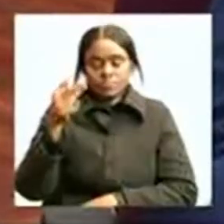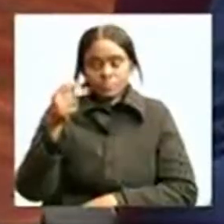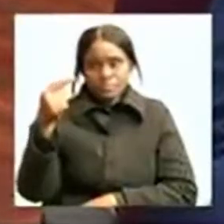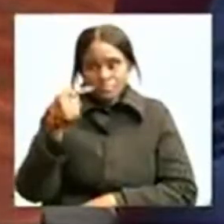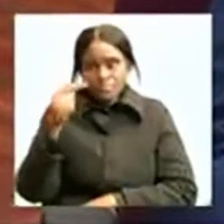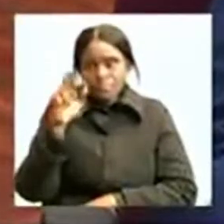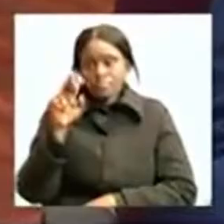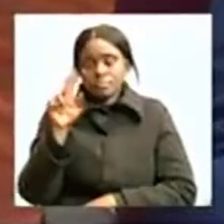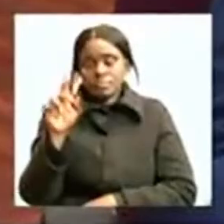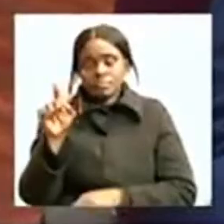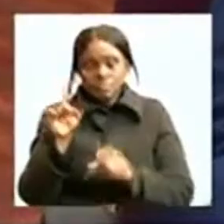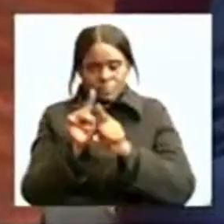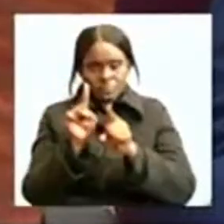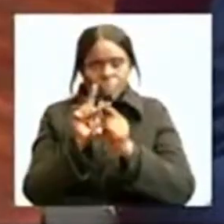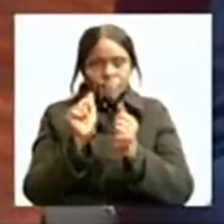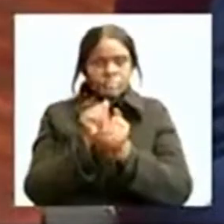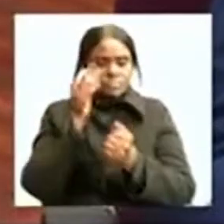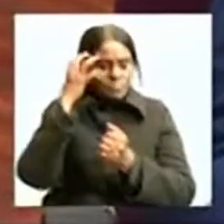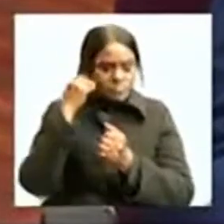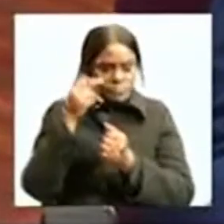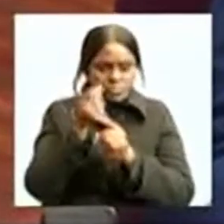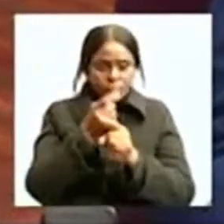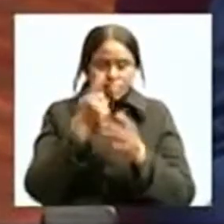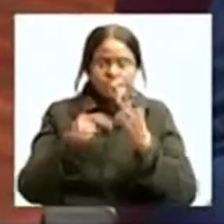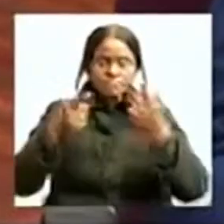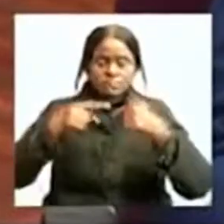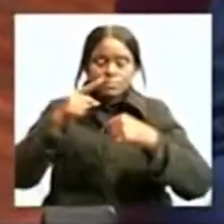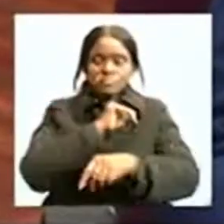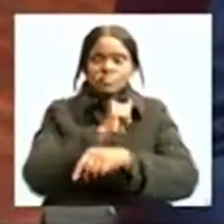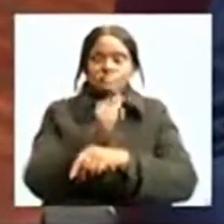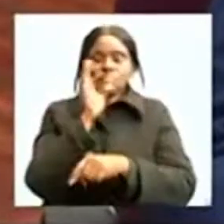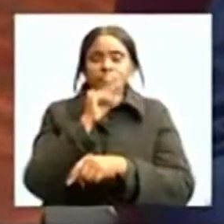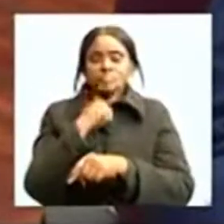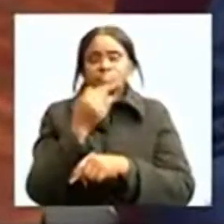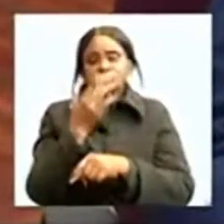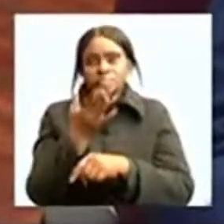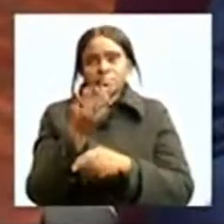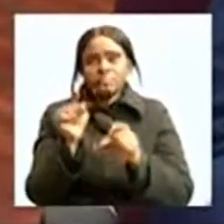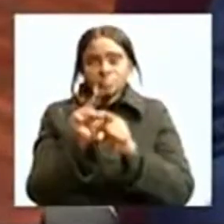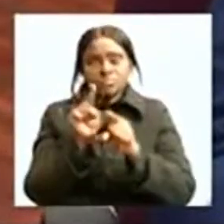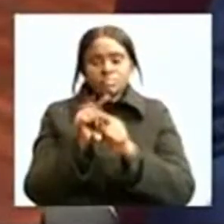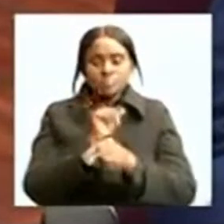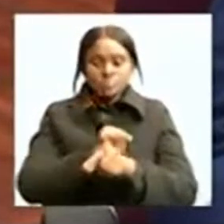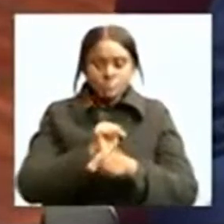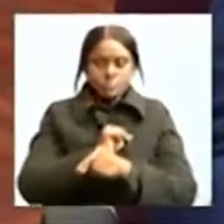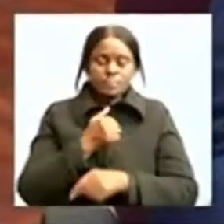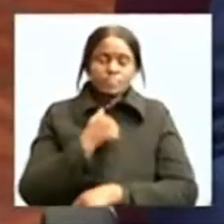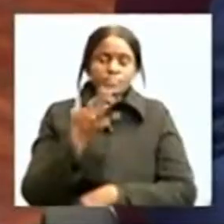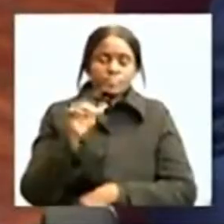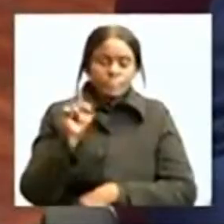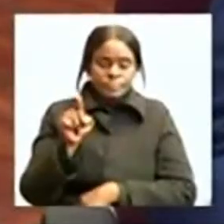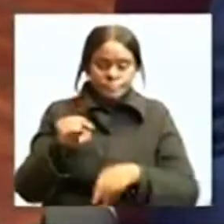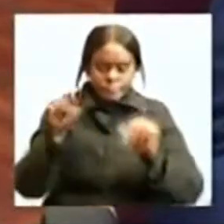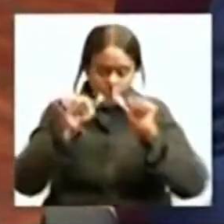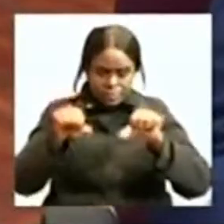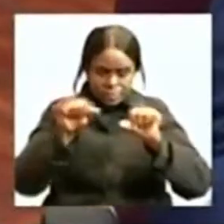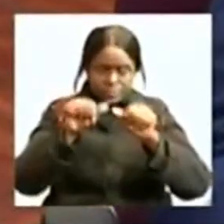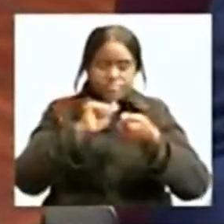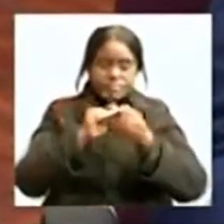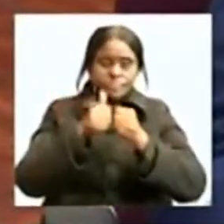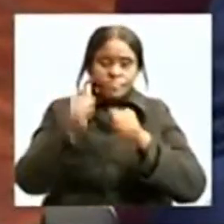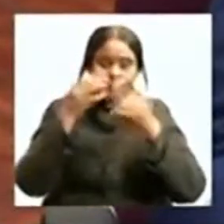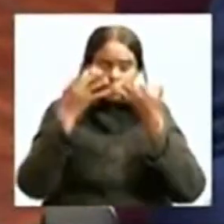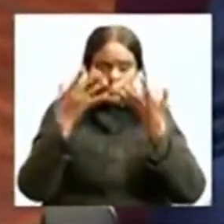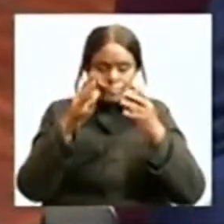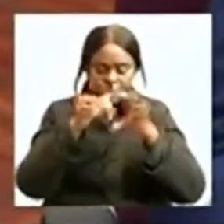development, as well as officers from the local authorities. Unfortunately, the audit queries mentioned